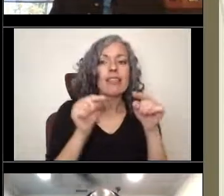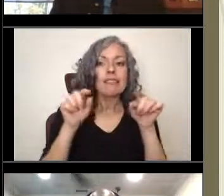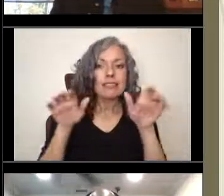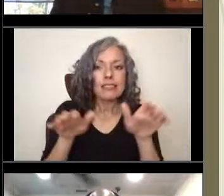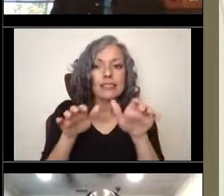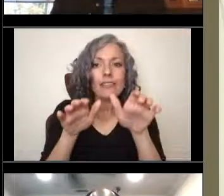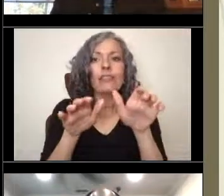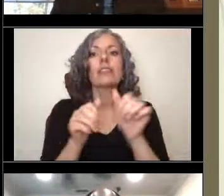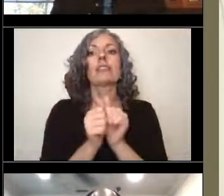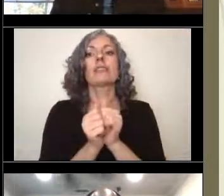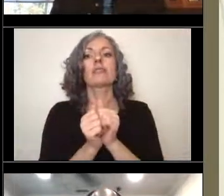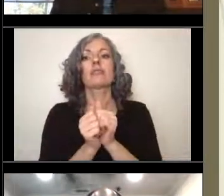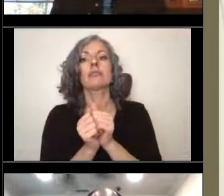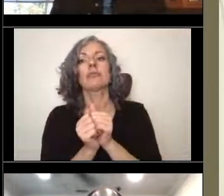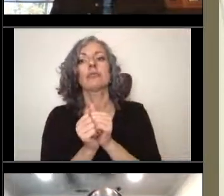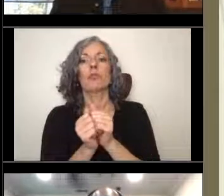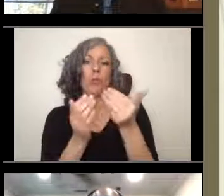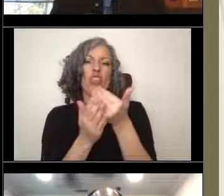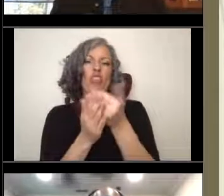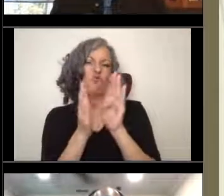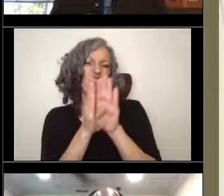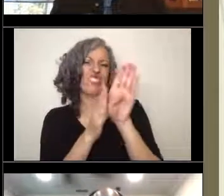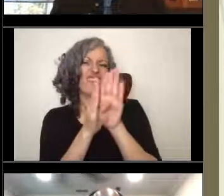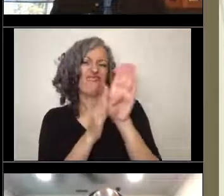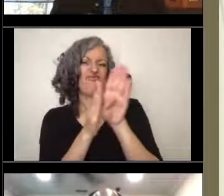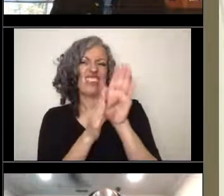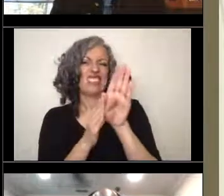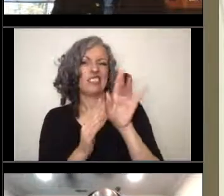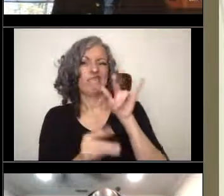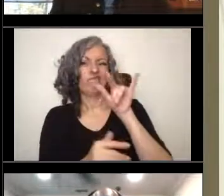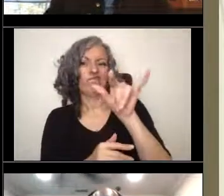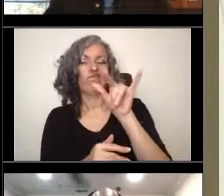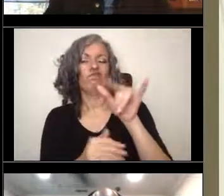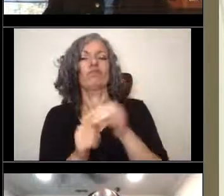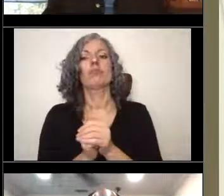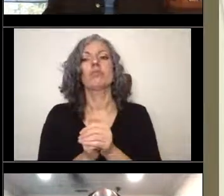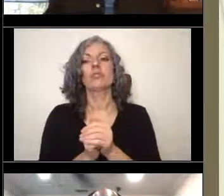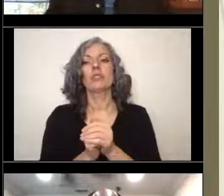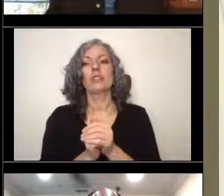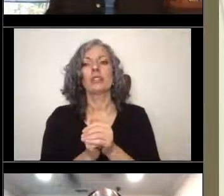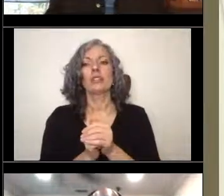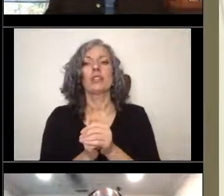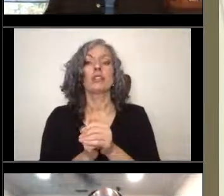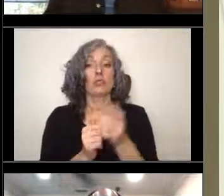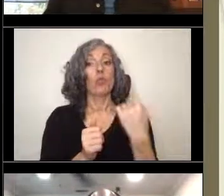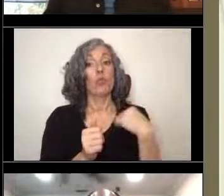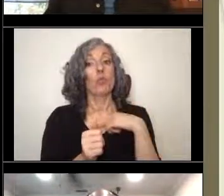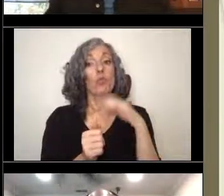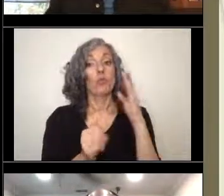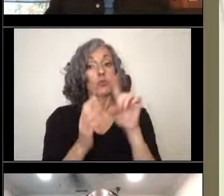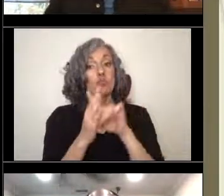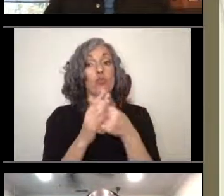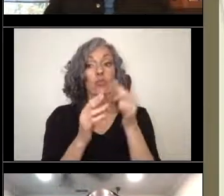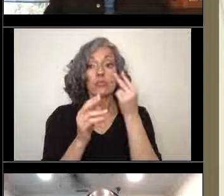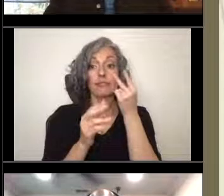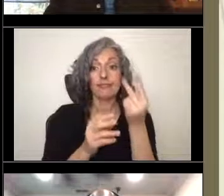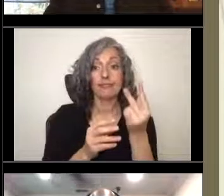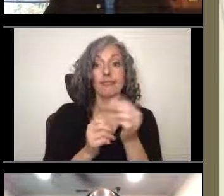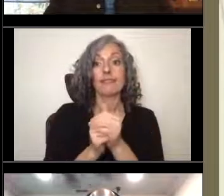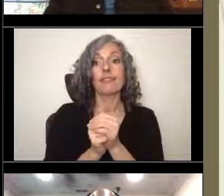the new advanced air mobility types of initiatives that we're going to be starting to see. And